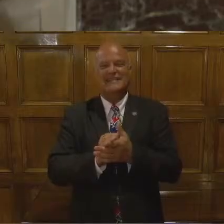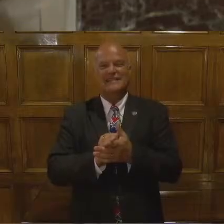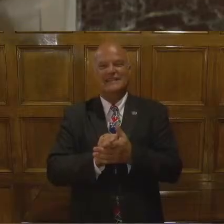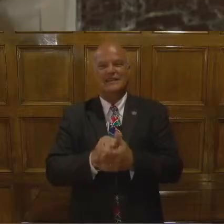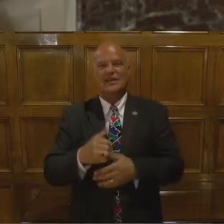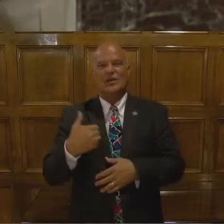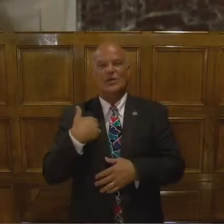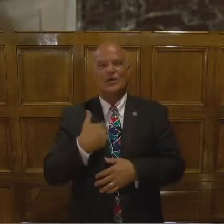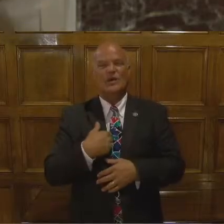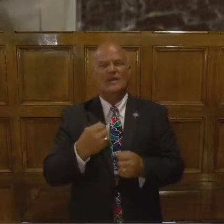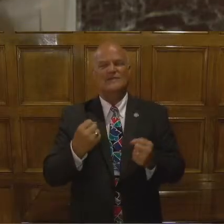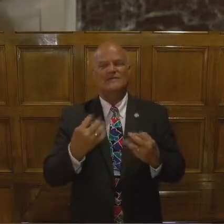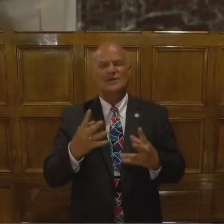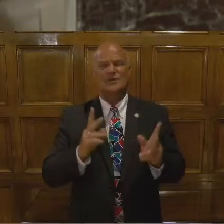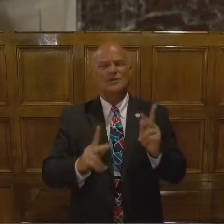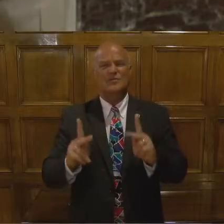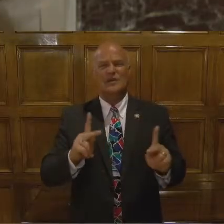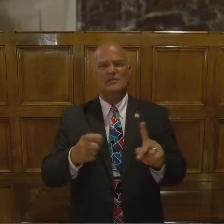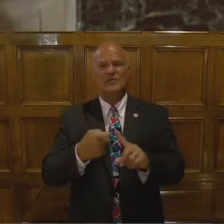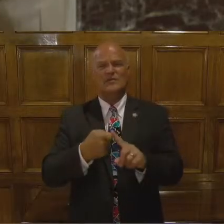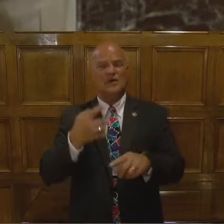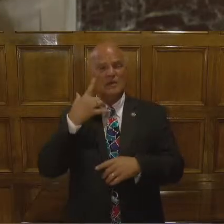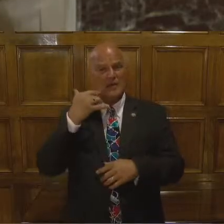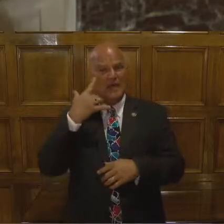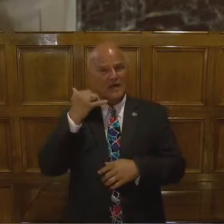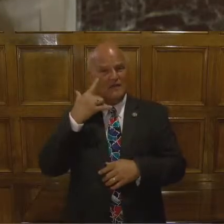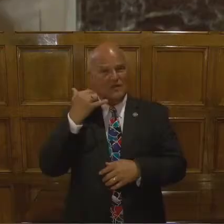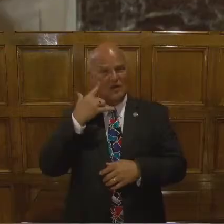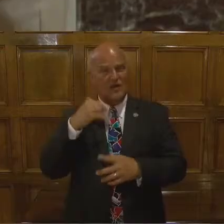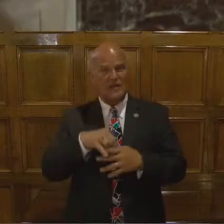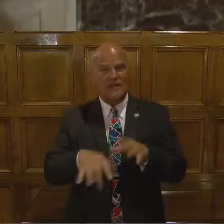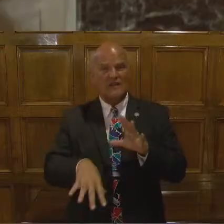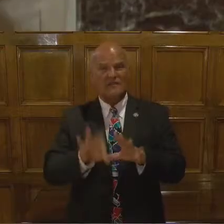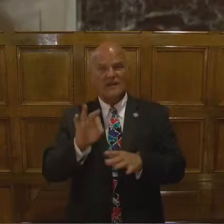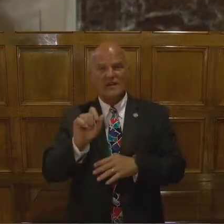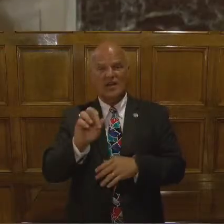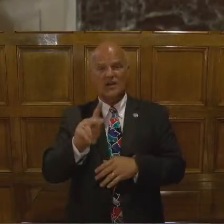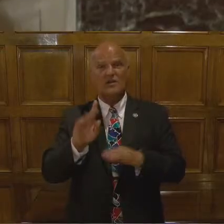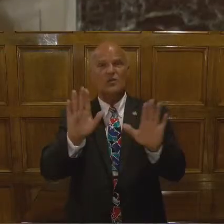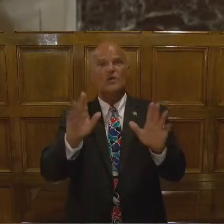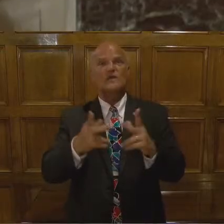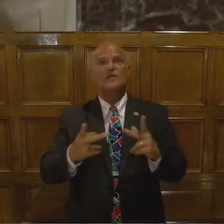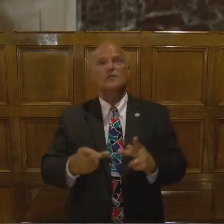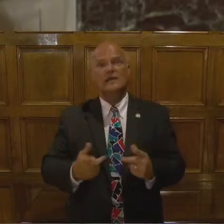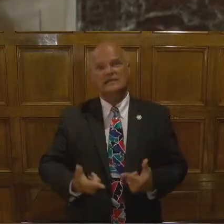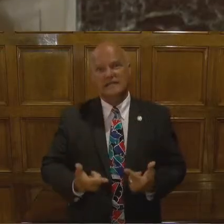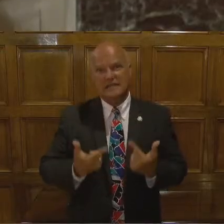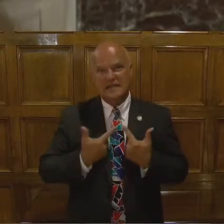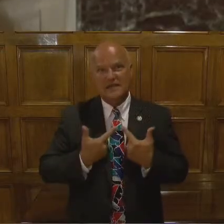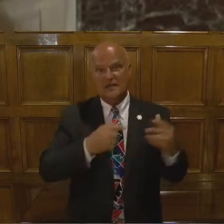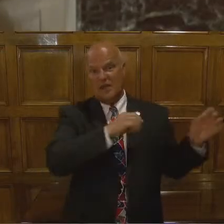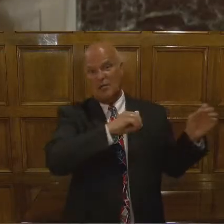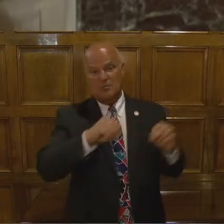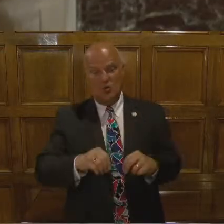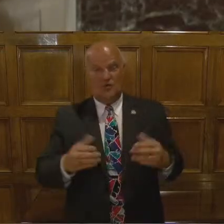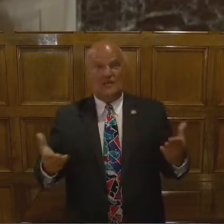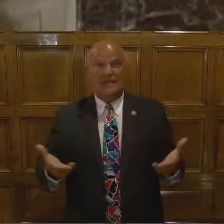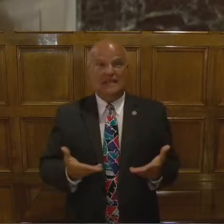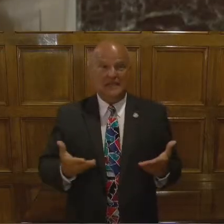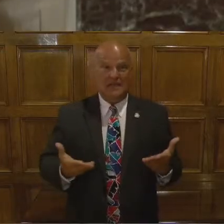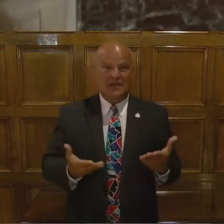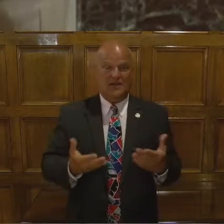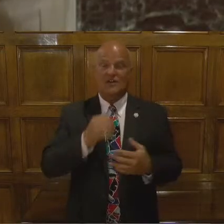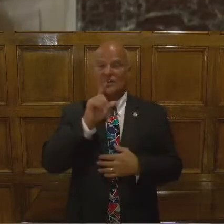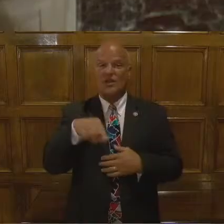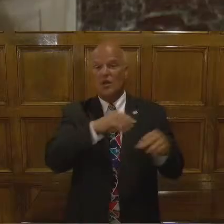We have so many Californians that are finding Arkansas a wonderful place to live. They're moving here,